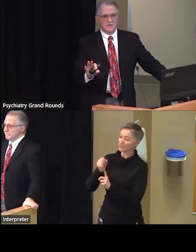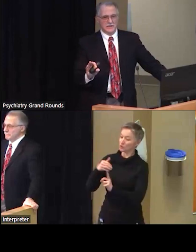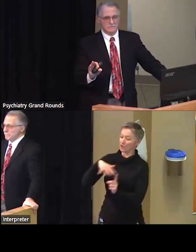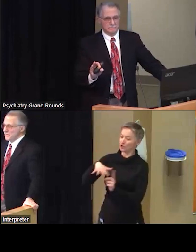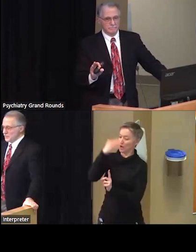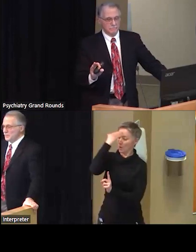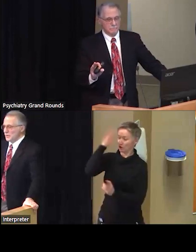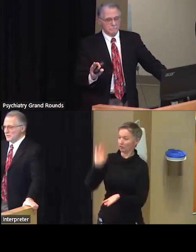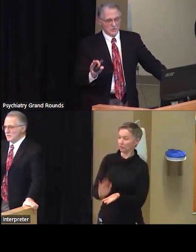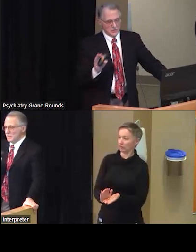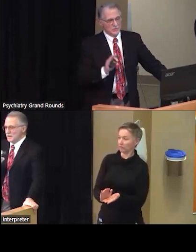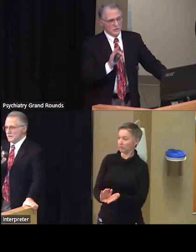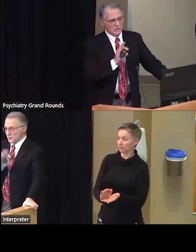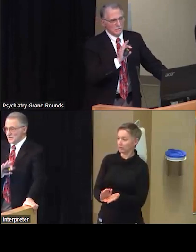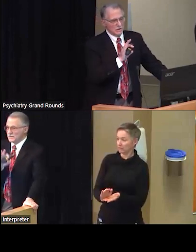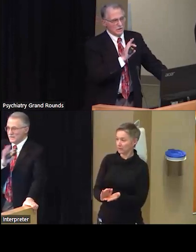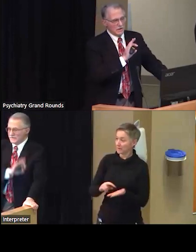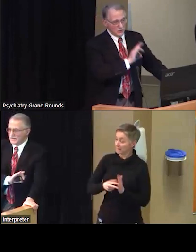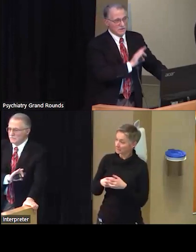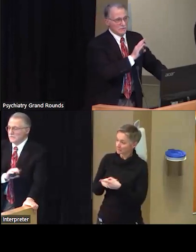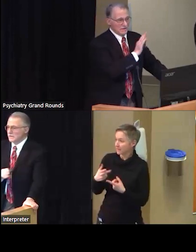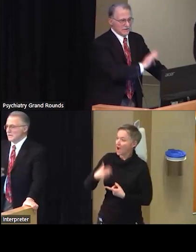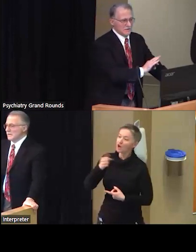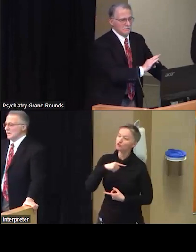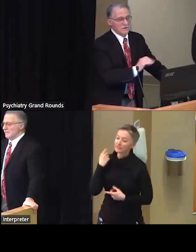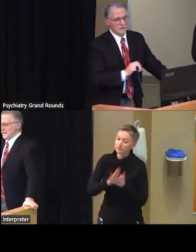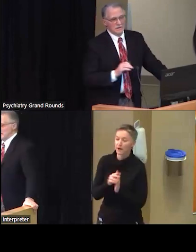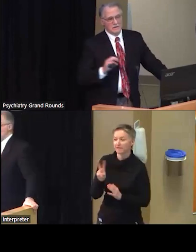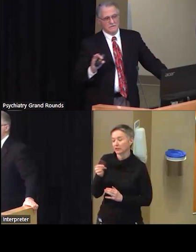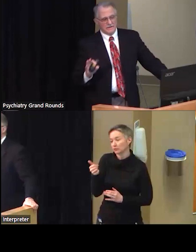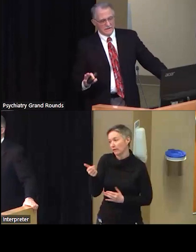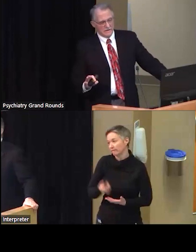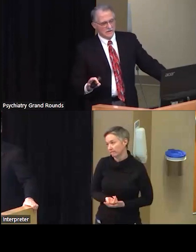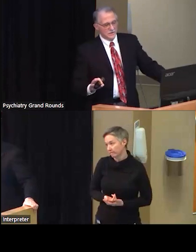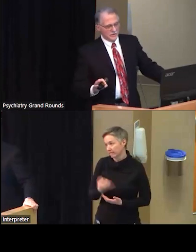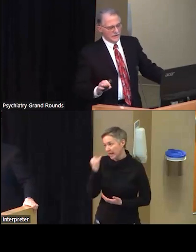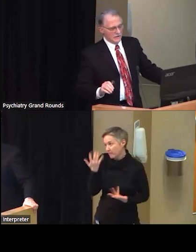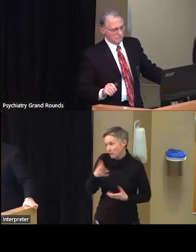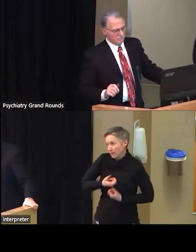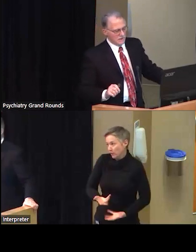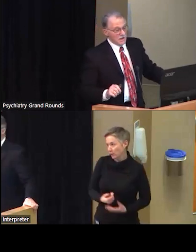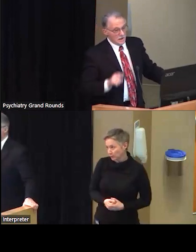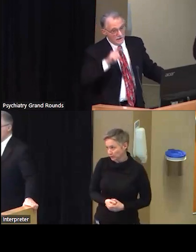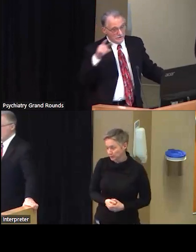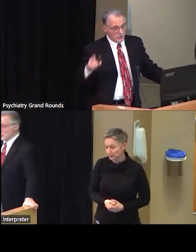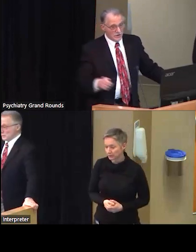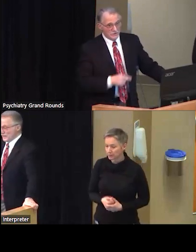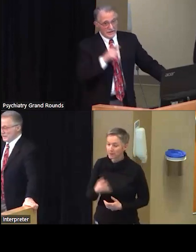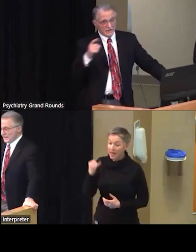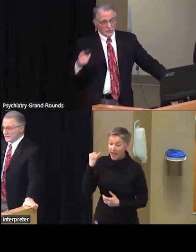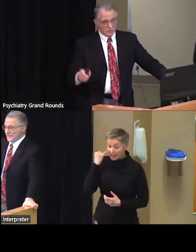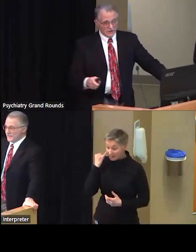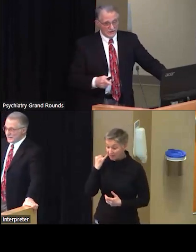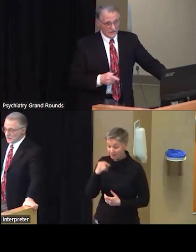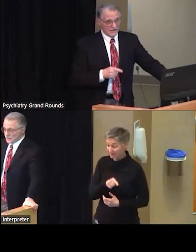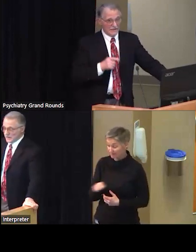awareness goes down. So you're more at risk to be a victim of violence if you're burned out. And then of course, if